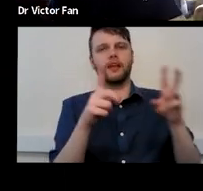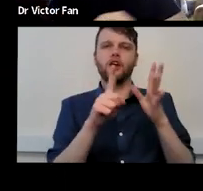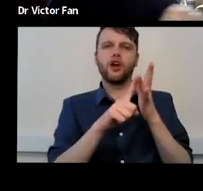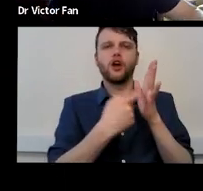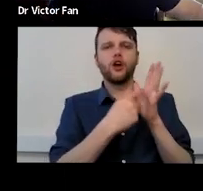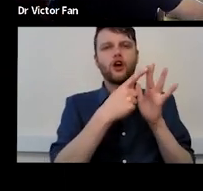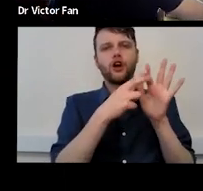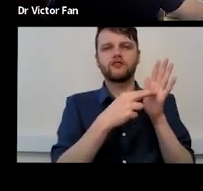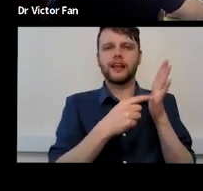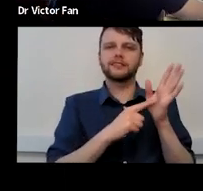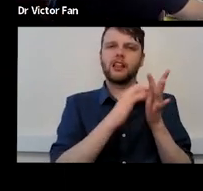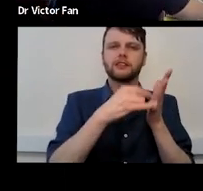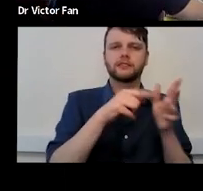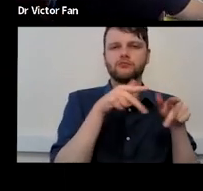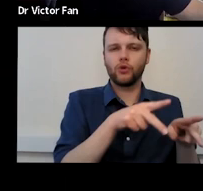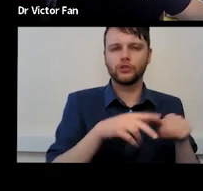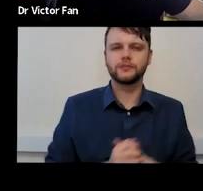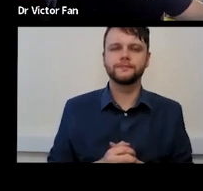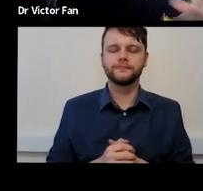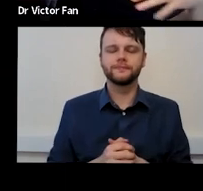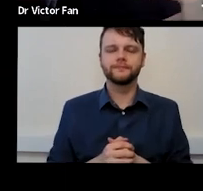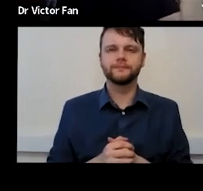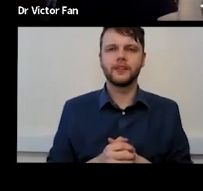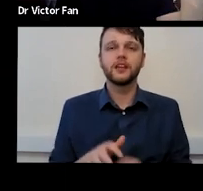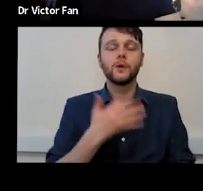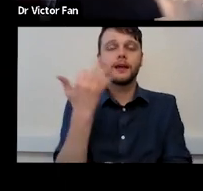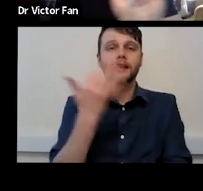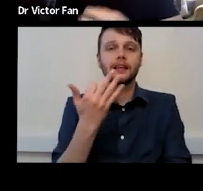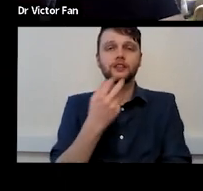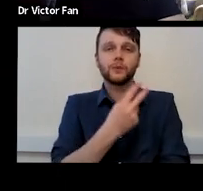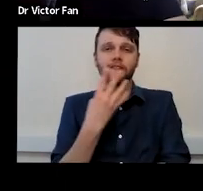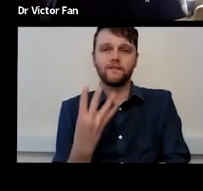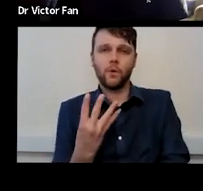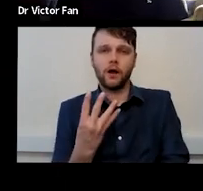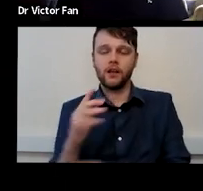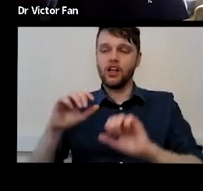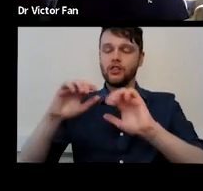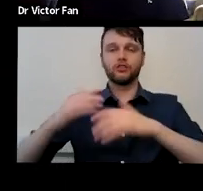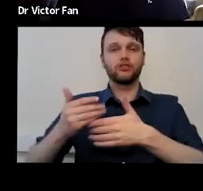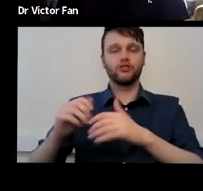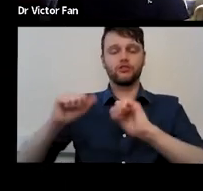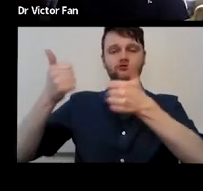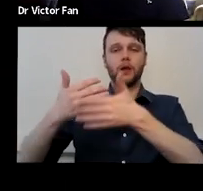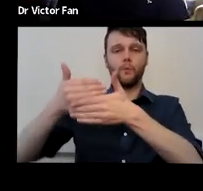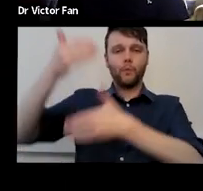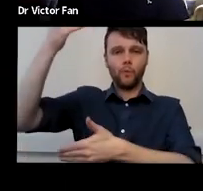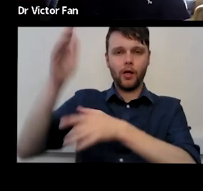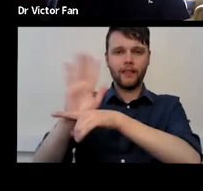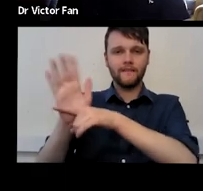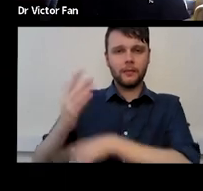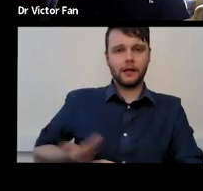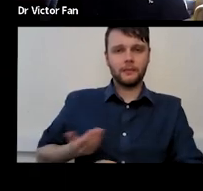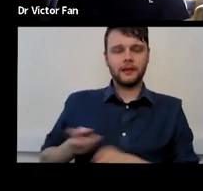approach. And in 1924, the Great War Film Company was finally registered in